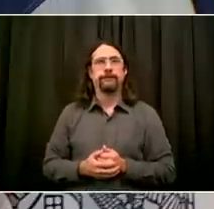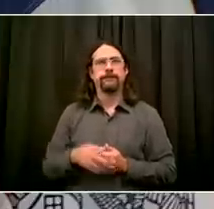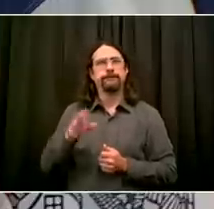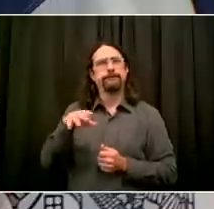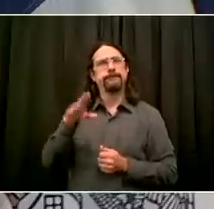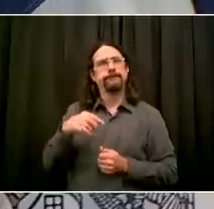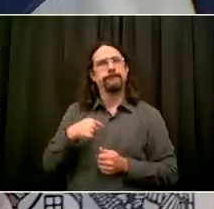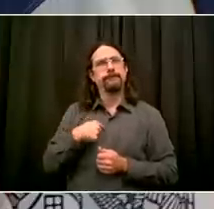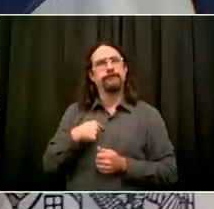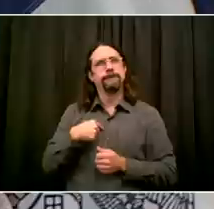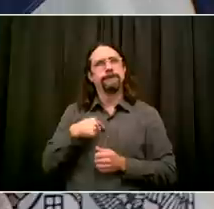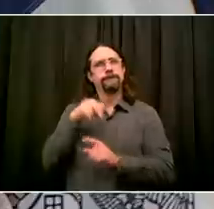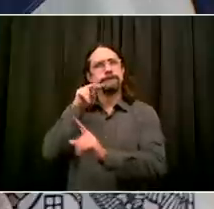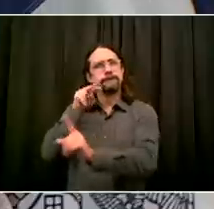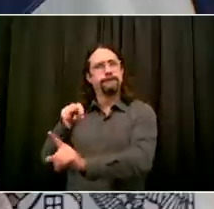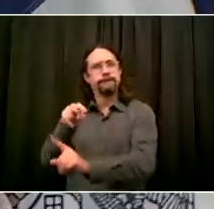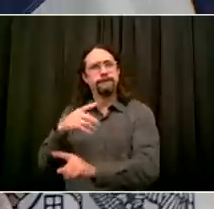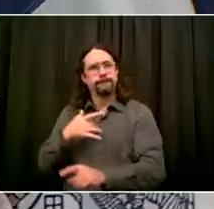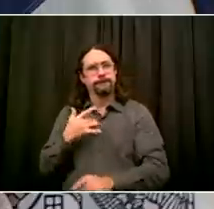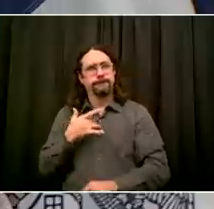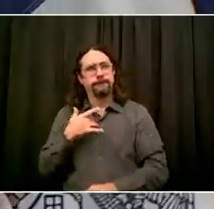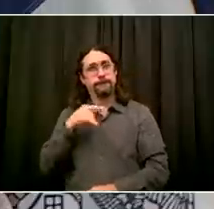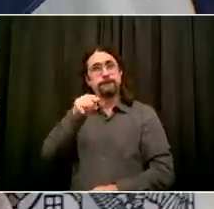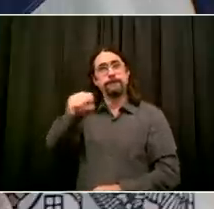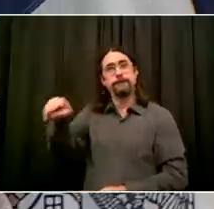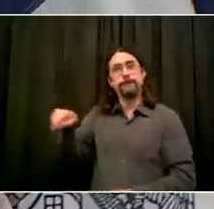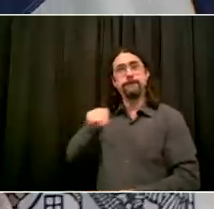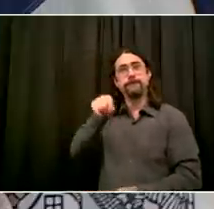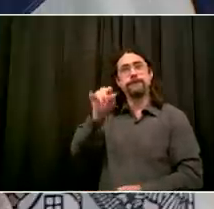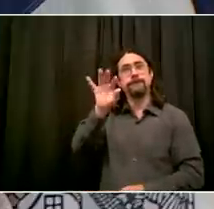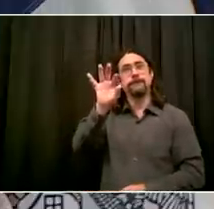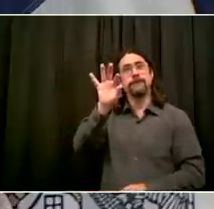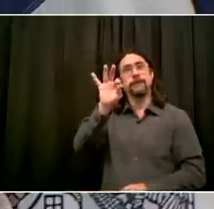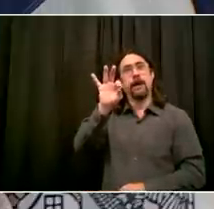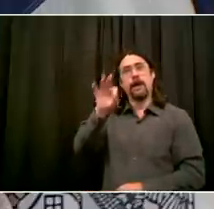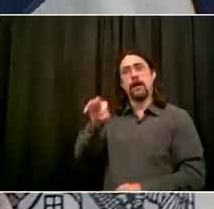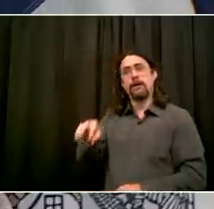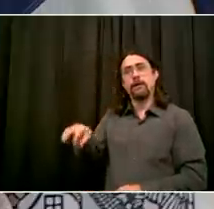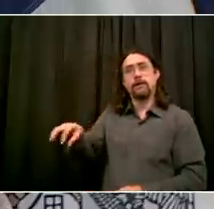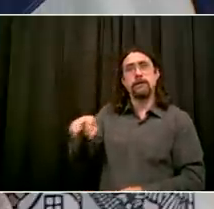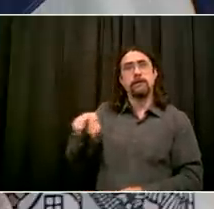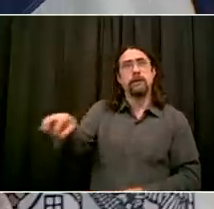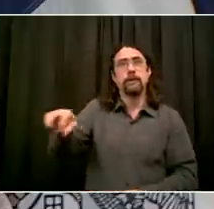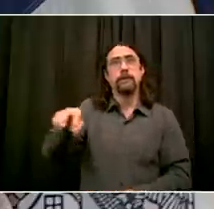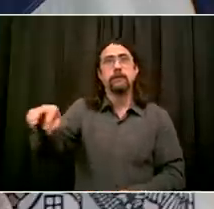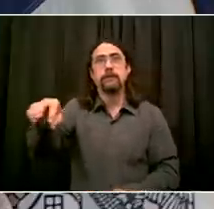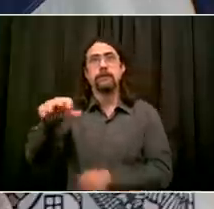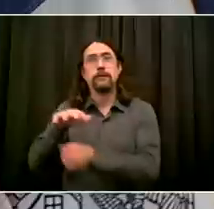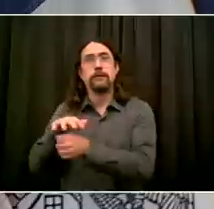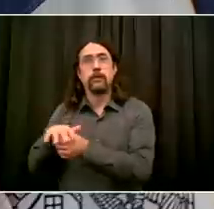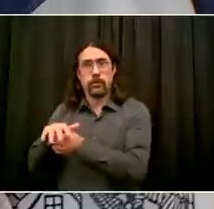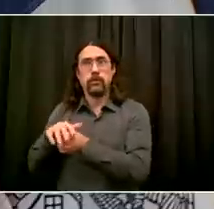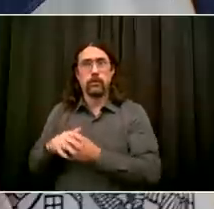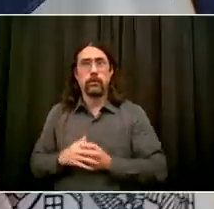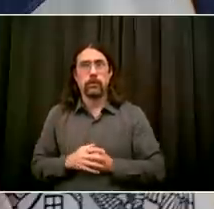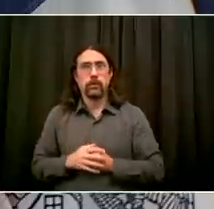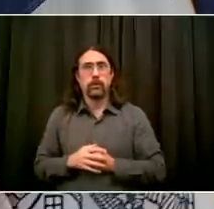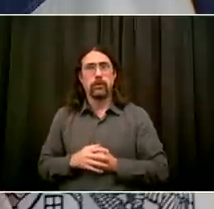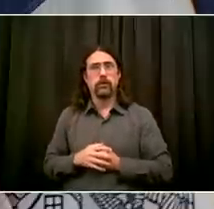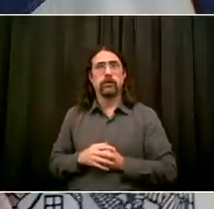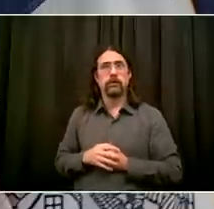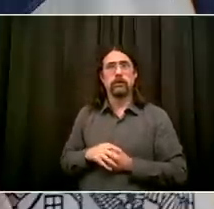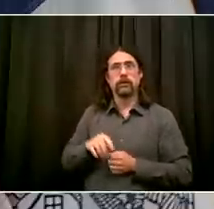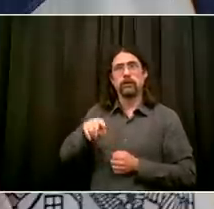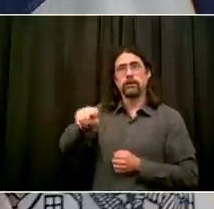secular education. Maybe they don't understand it. Do you think there's a correlation between the lack of secular education and the lack of compliance?